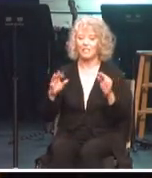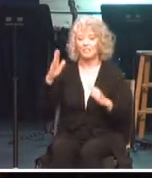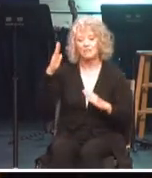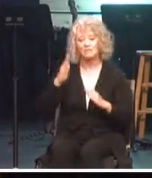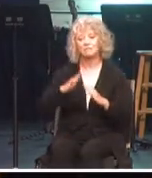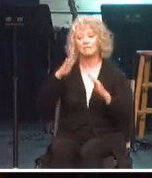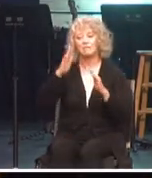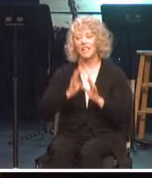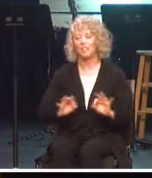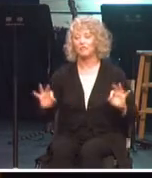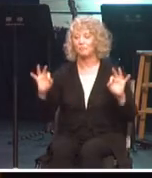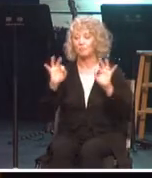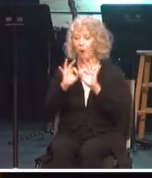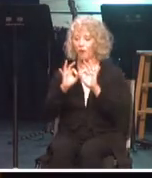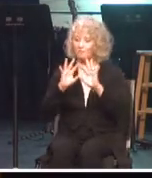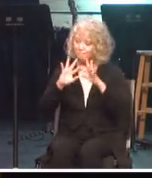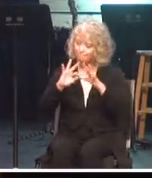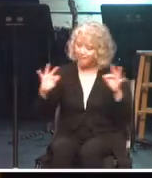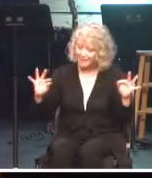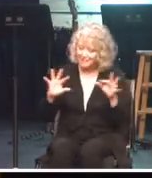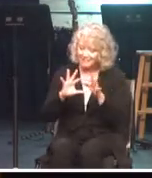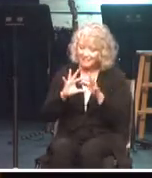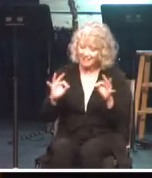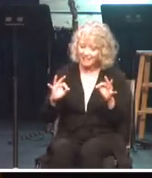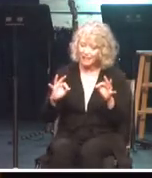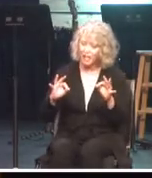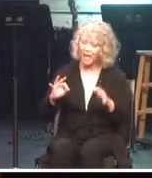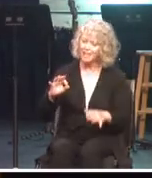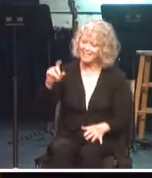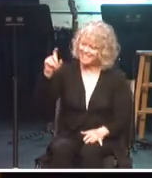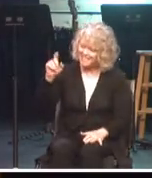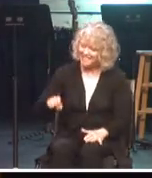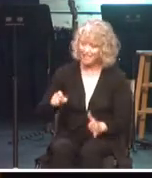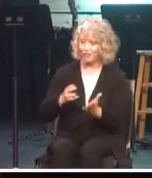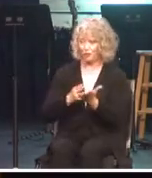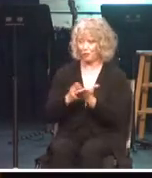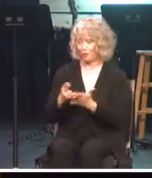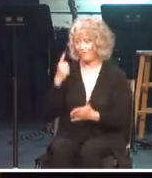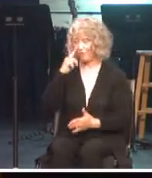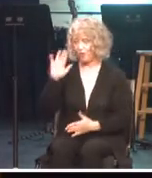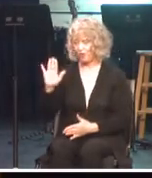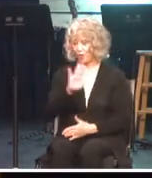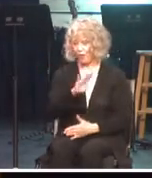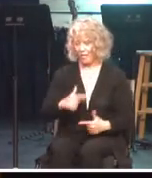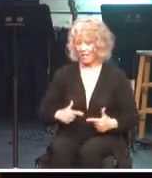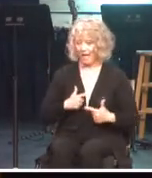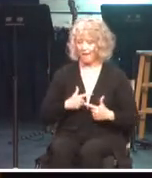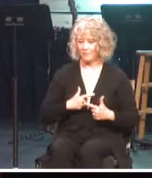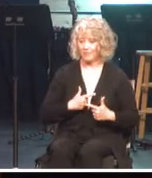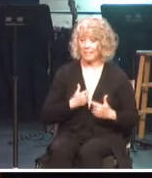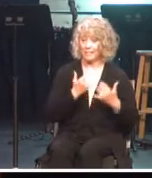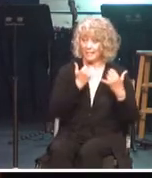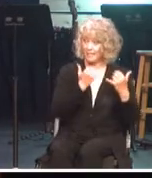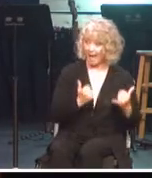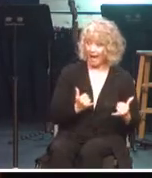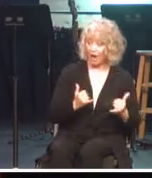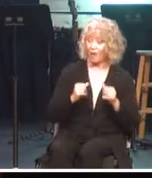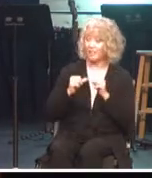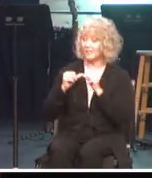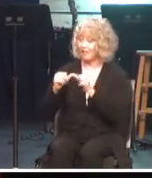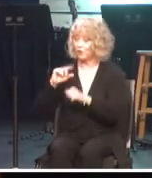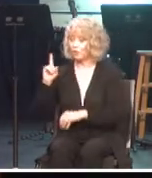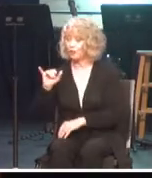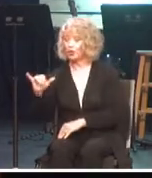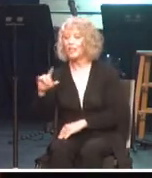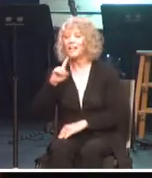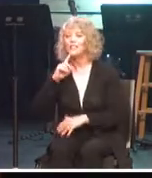message and the most vital truth to your life, both now and into eternity, is